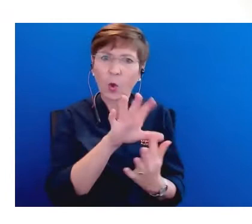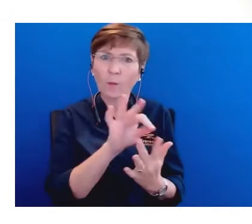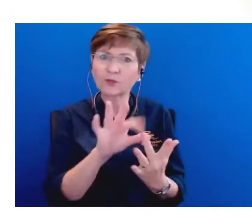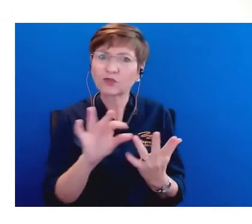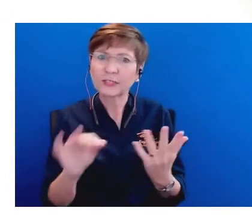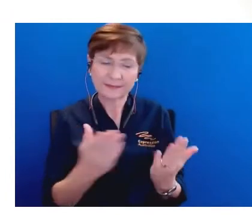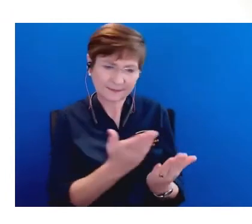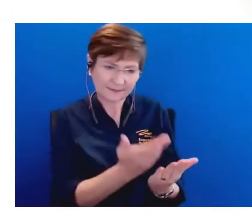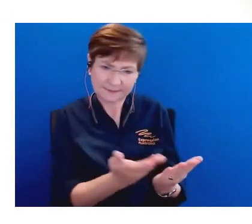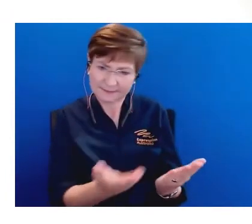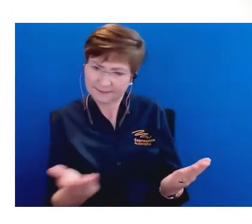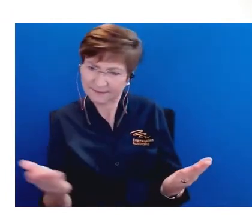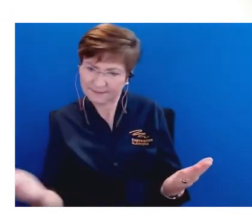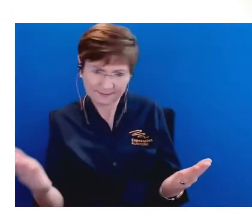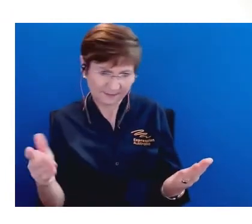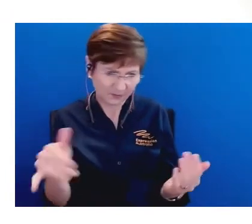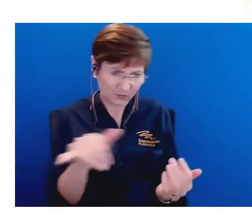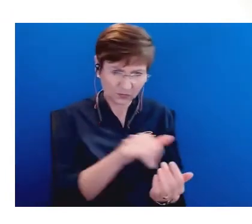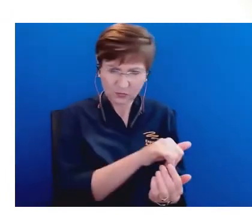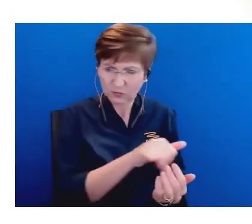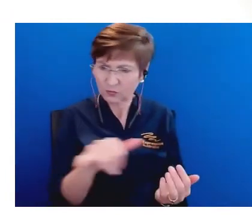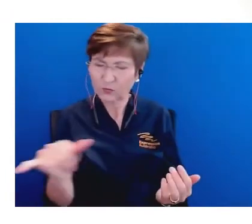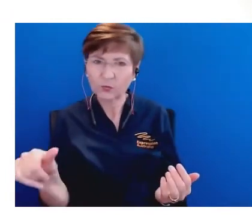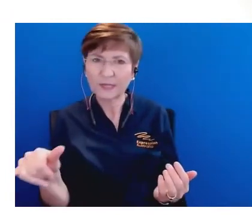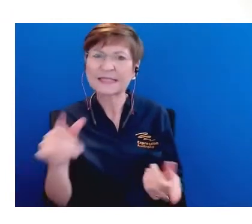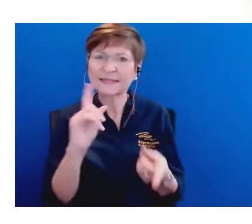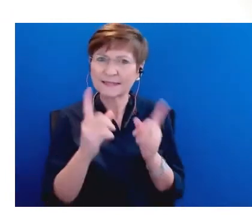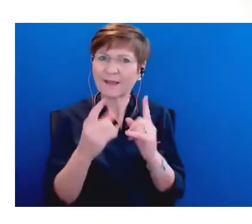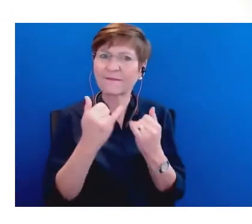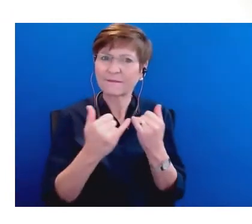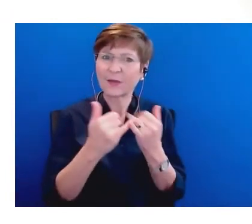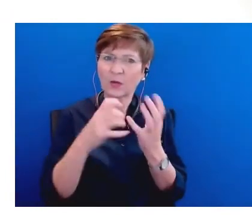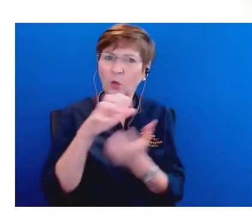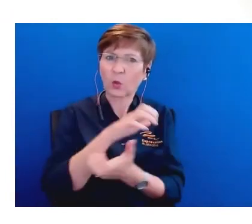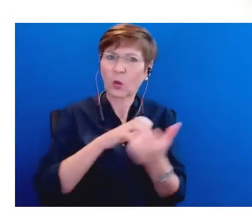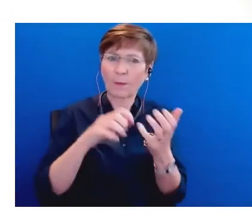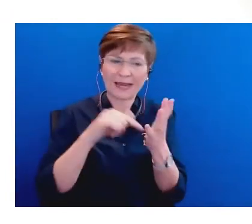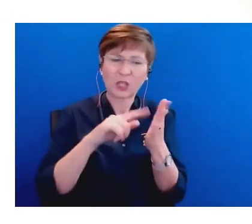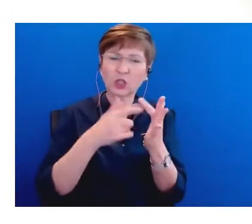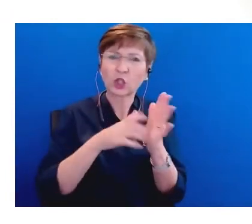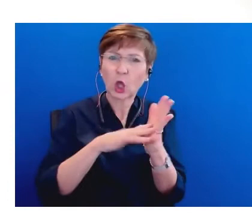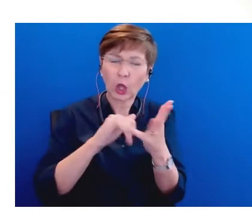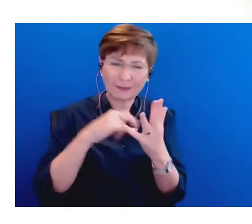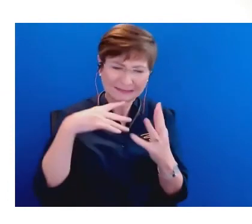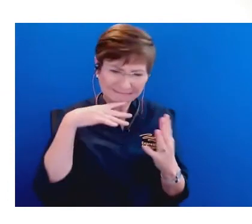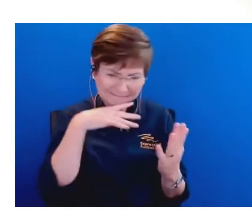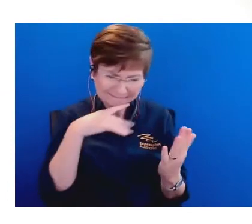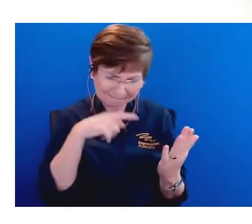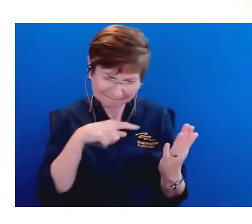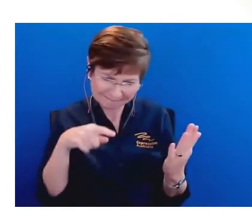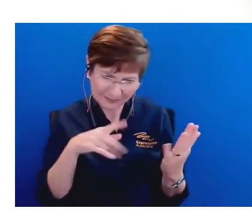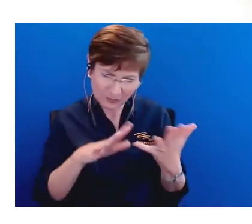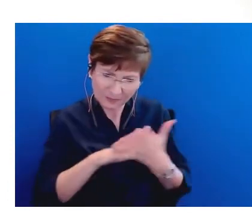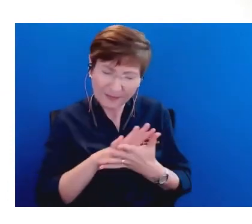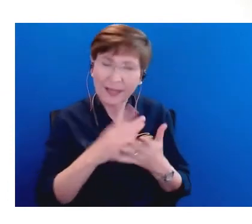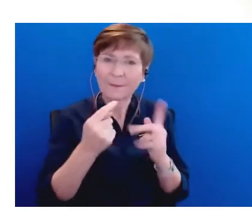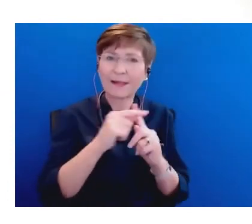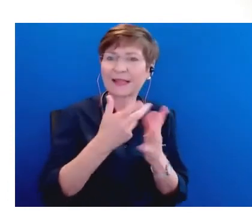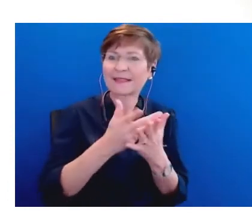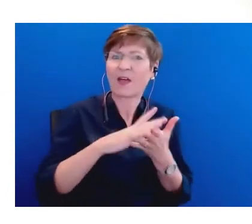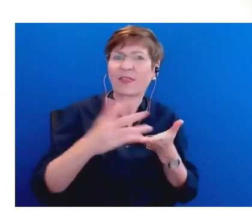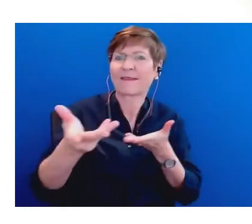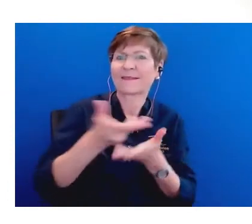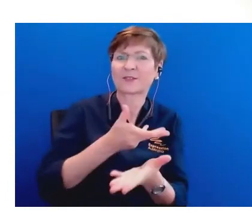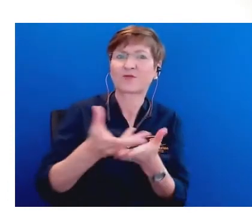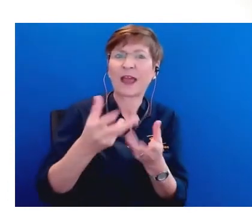for deciphering often really complex terms and conditions, and for interacting with traders would be really